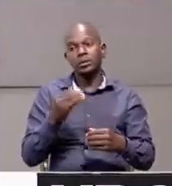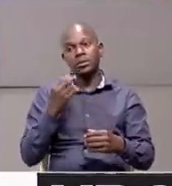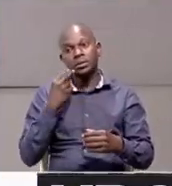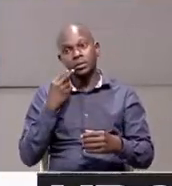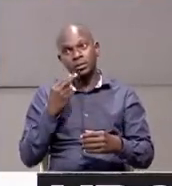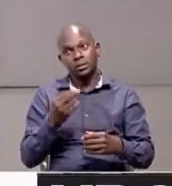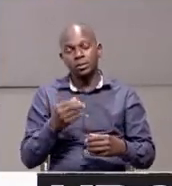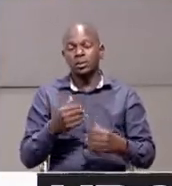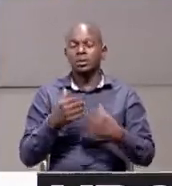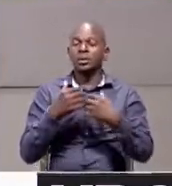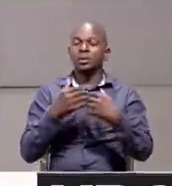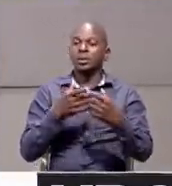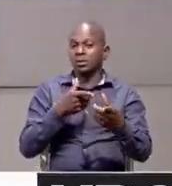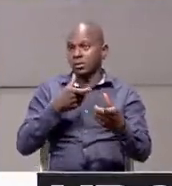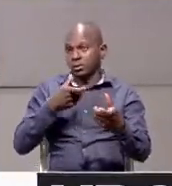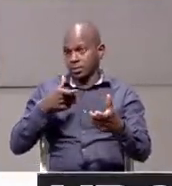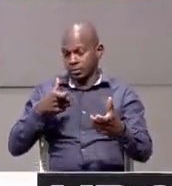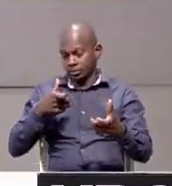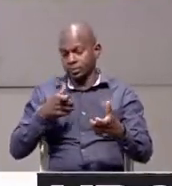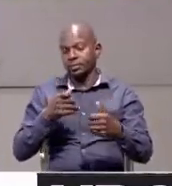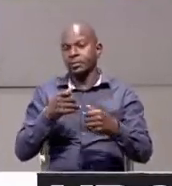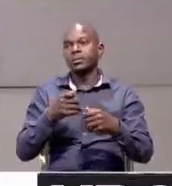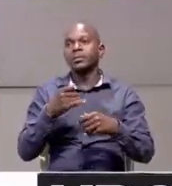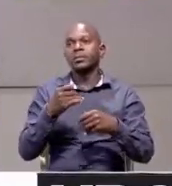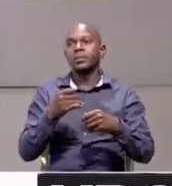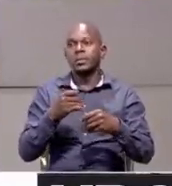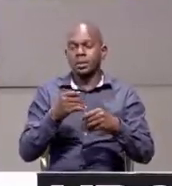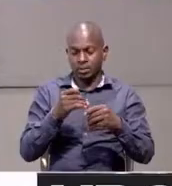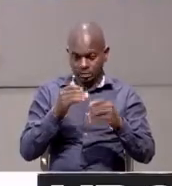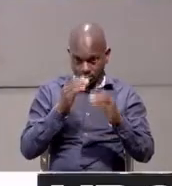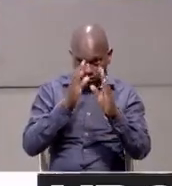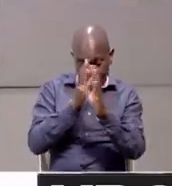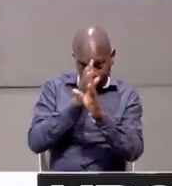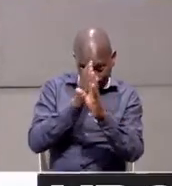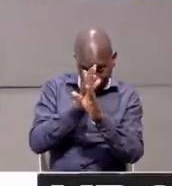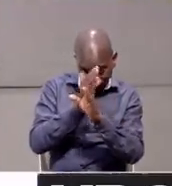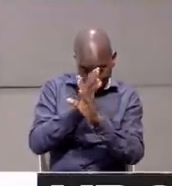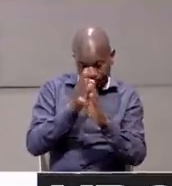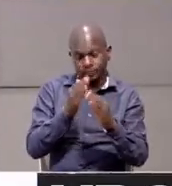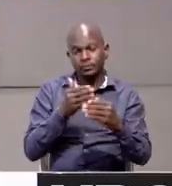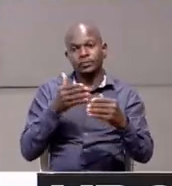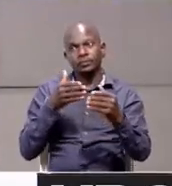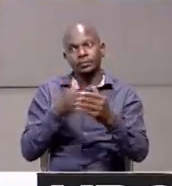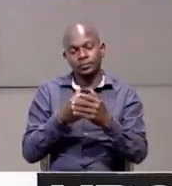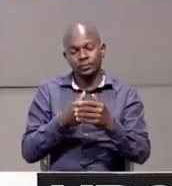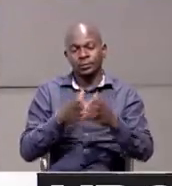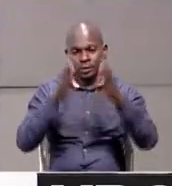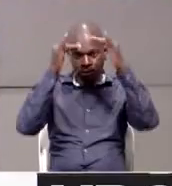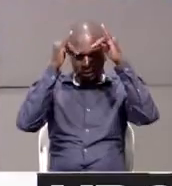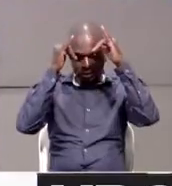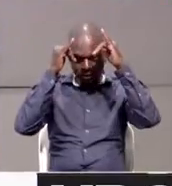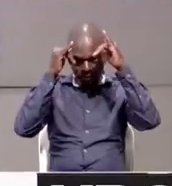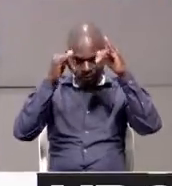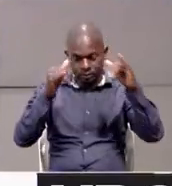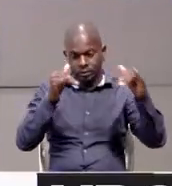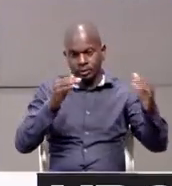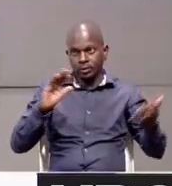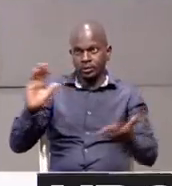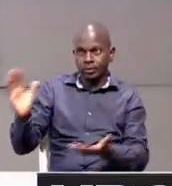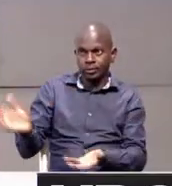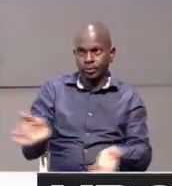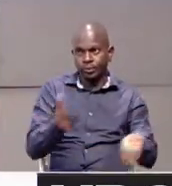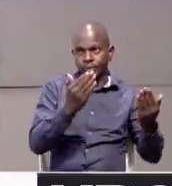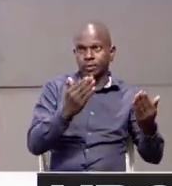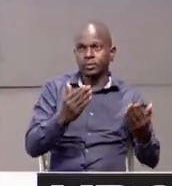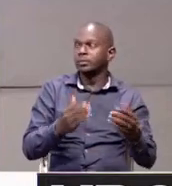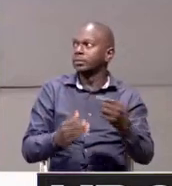that the rebel warriors, who are still in the wilderness, intercepted stolen animals and took them away from the